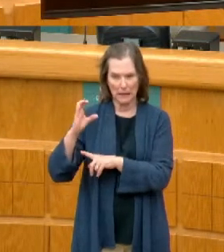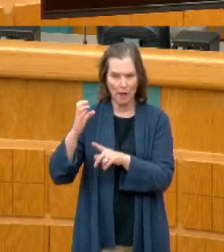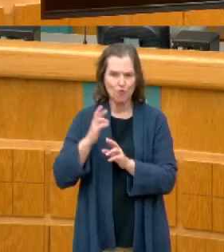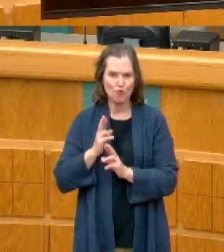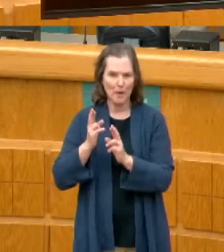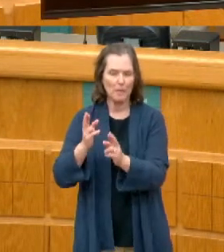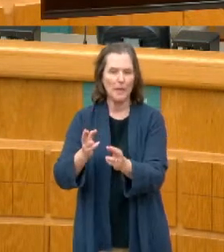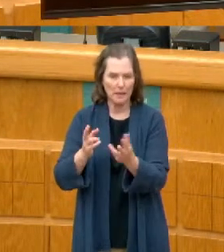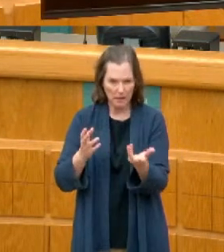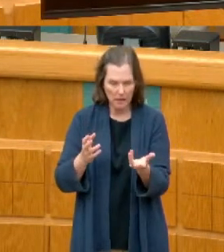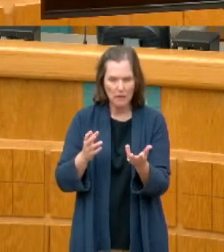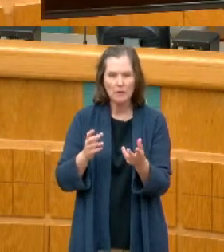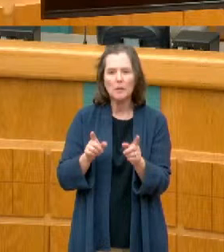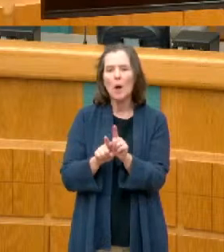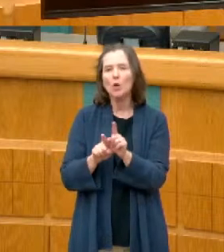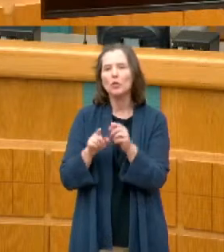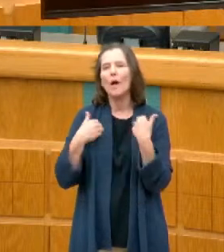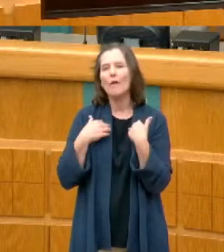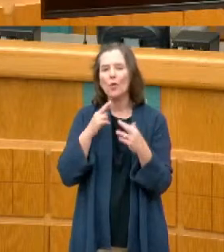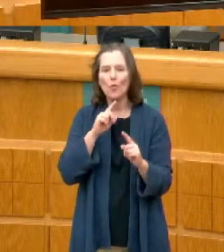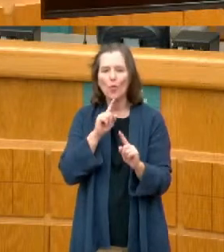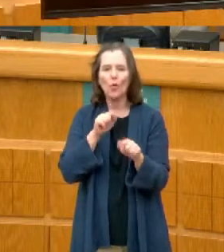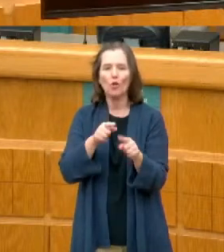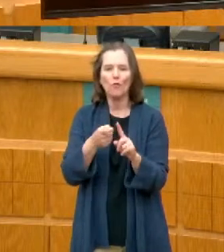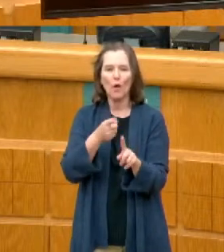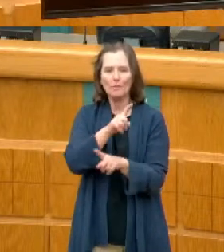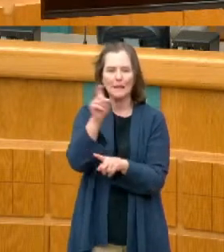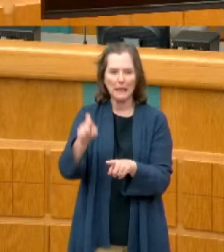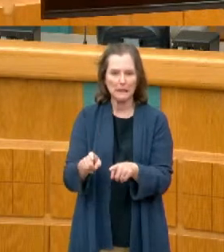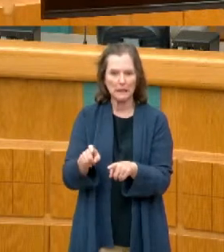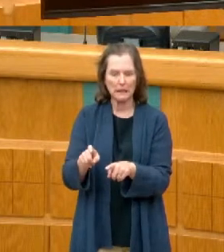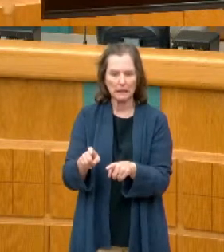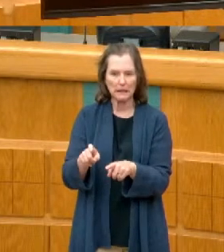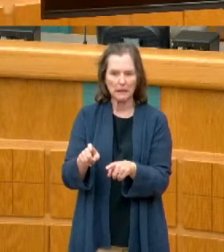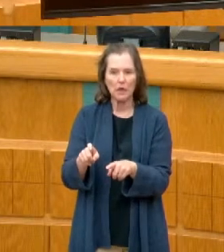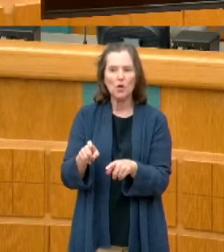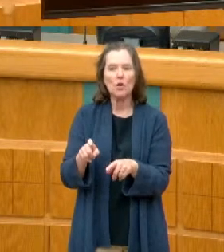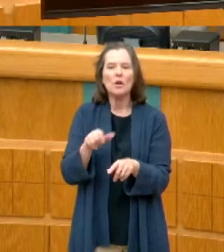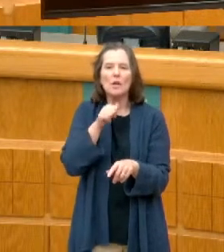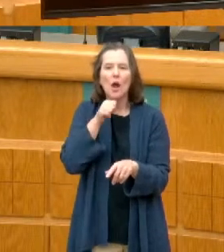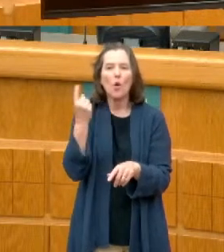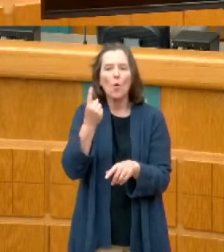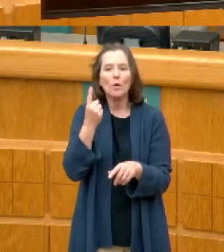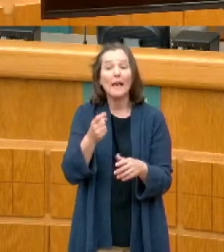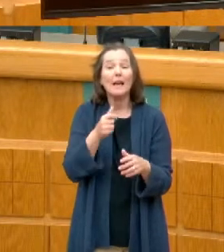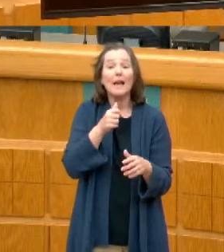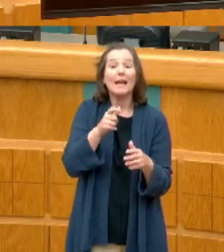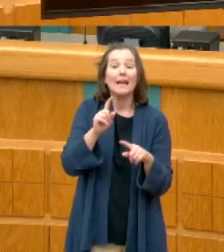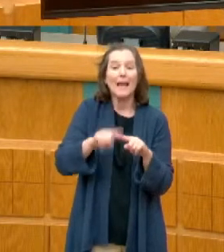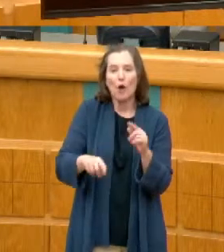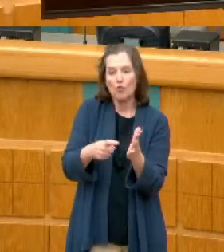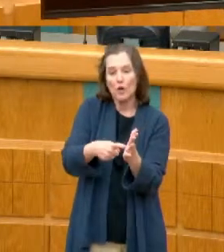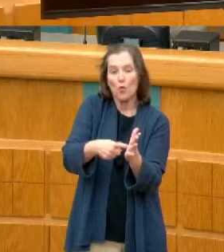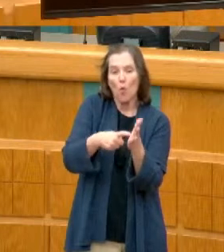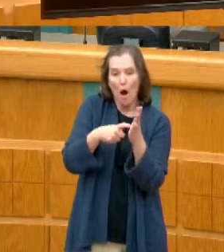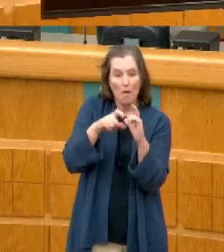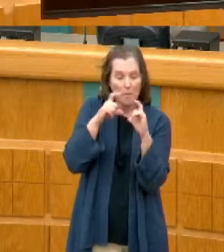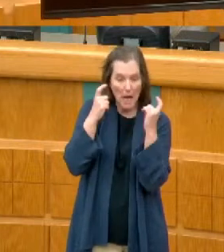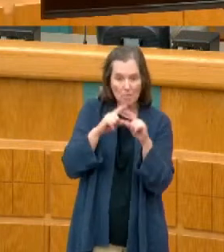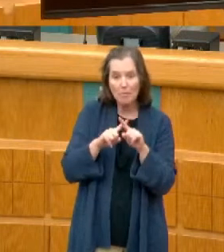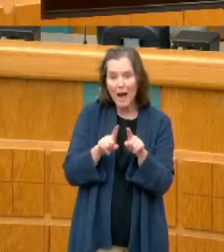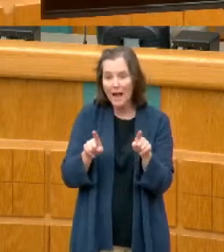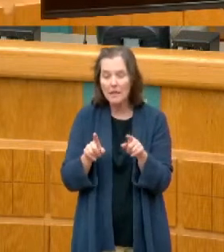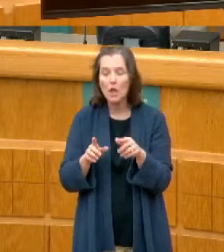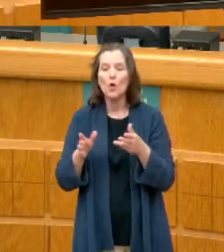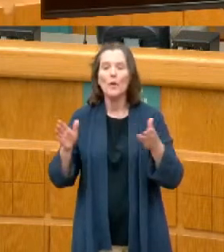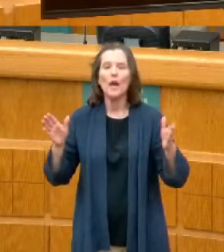order, individuals were strongly encouraged, and we also mimic the governor's order in this. We strongly encourage here at Nueces County